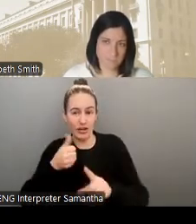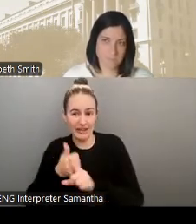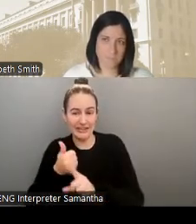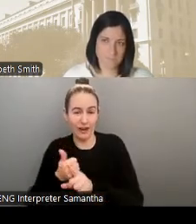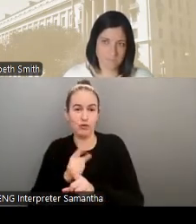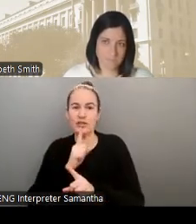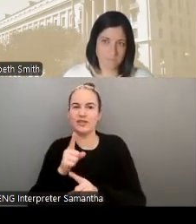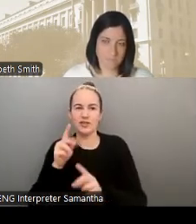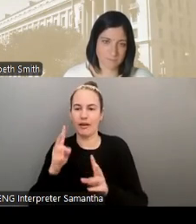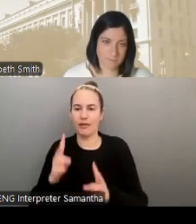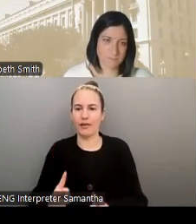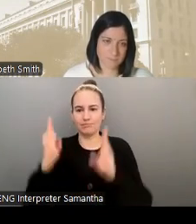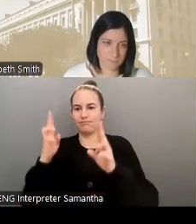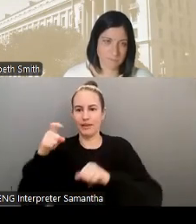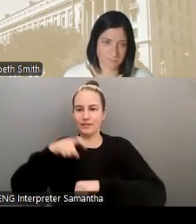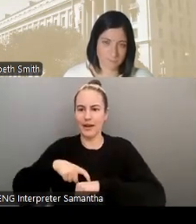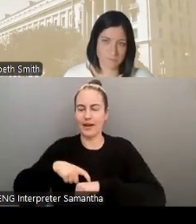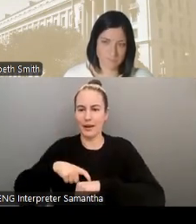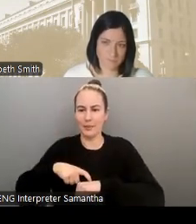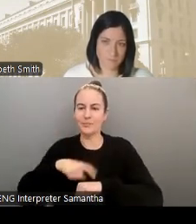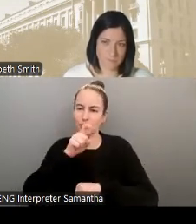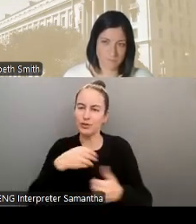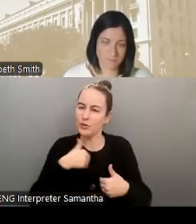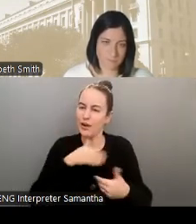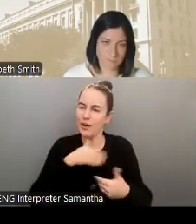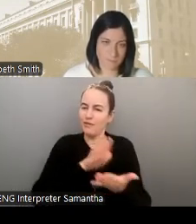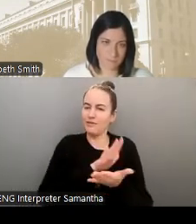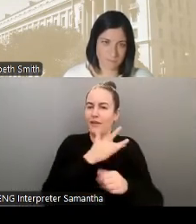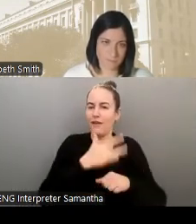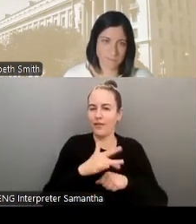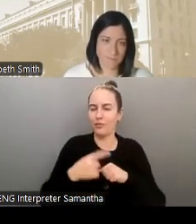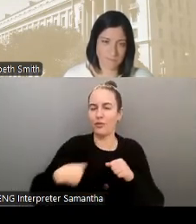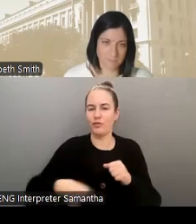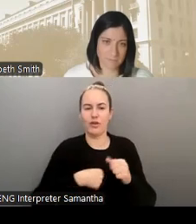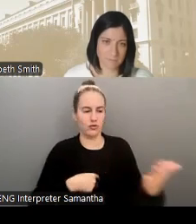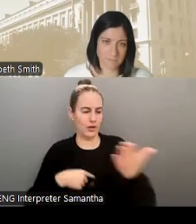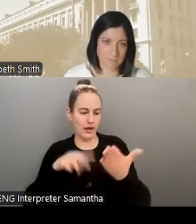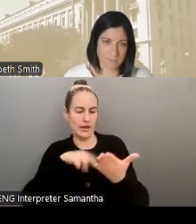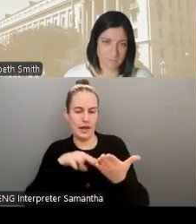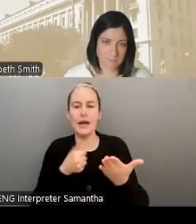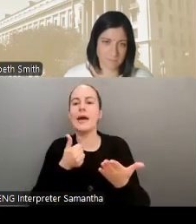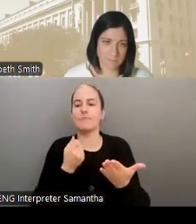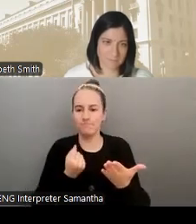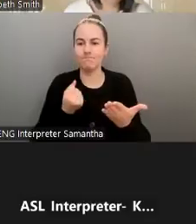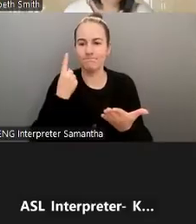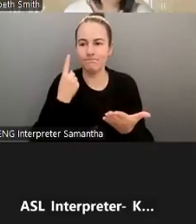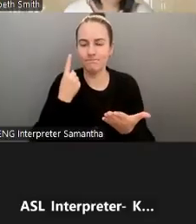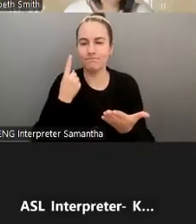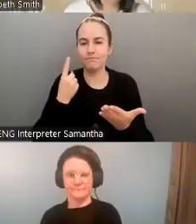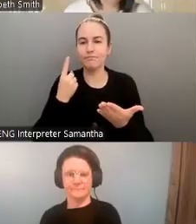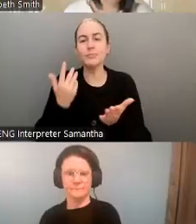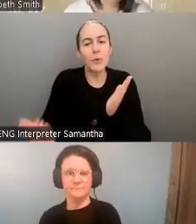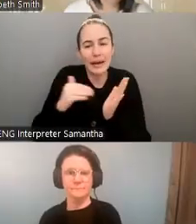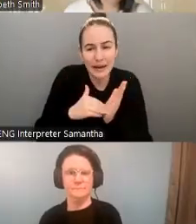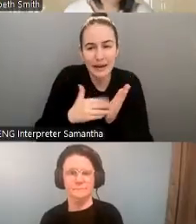in time, that you have that documentation available for us to review. So again, it could be a various number